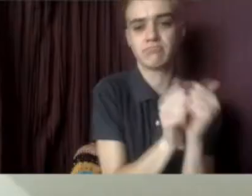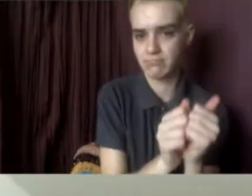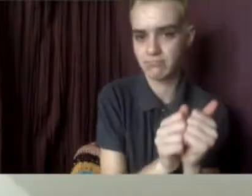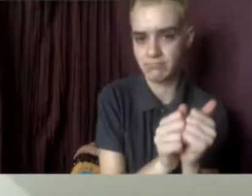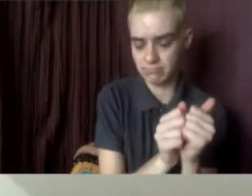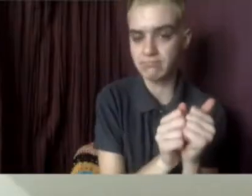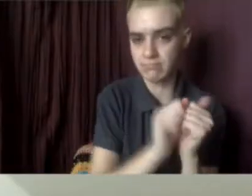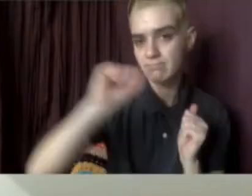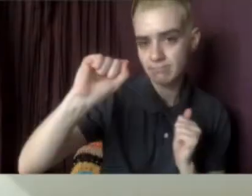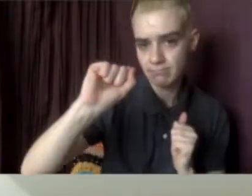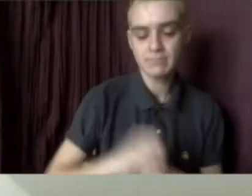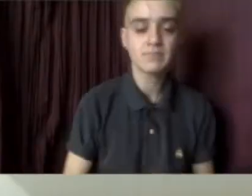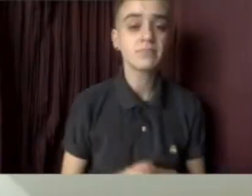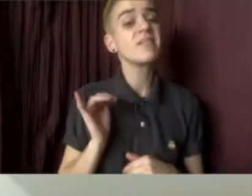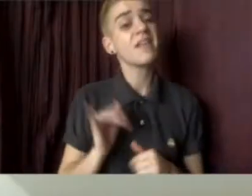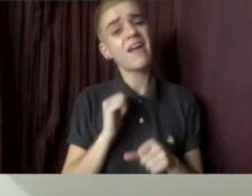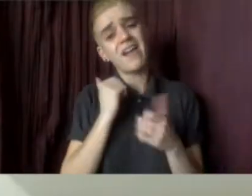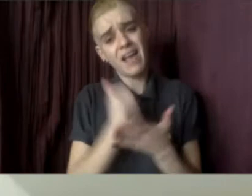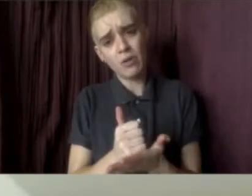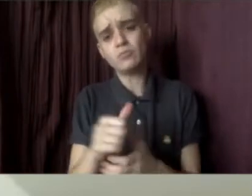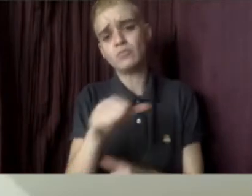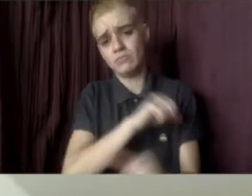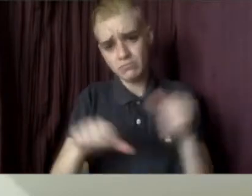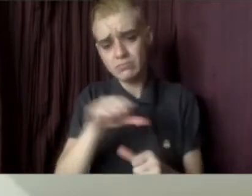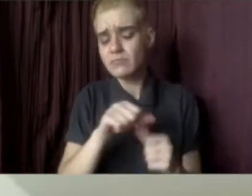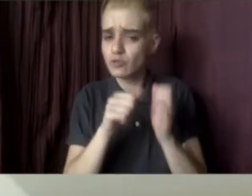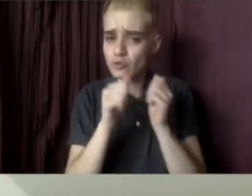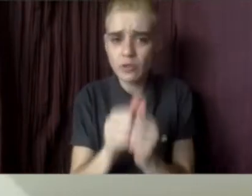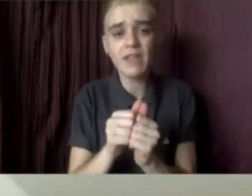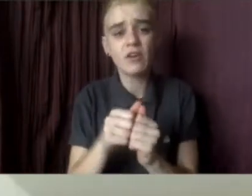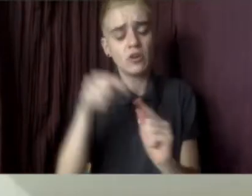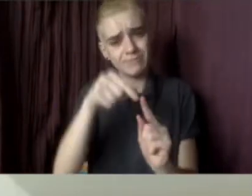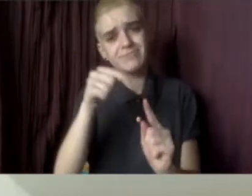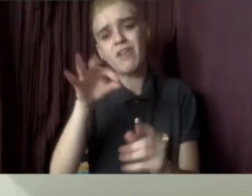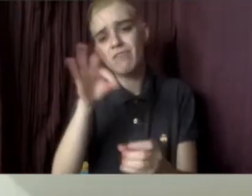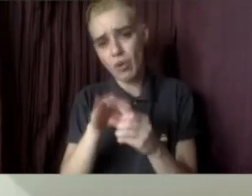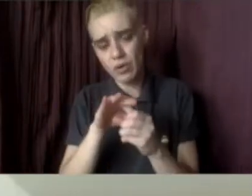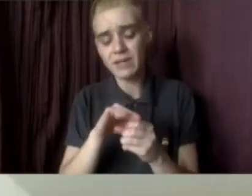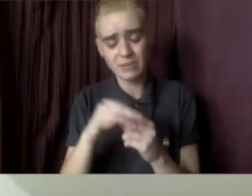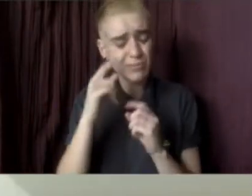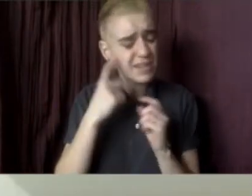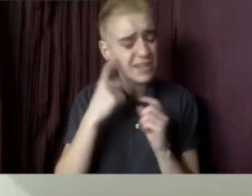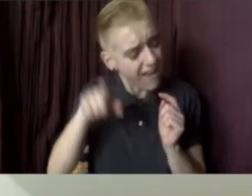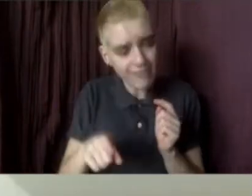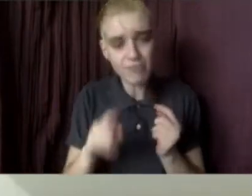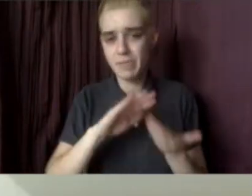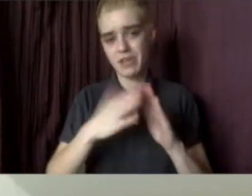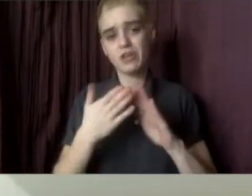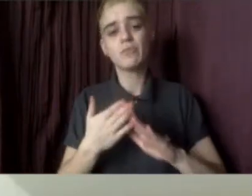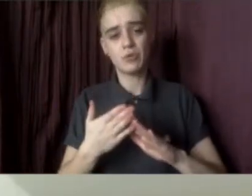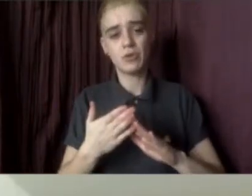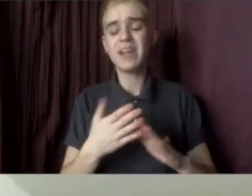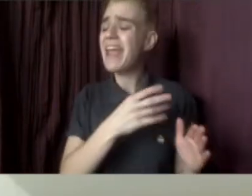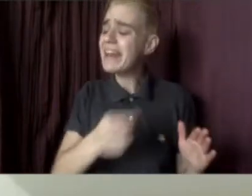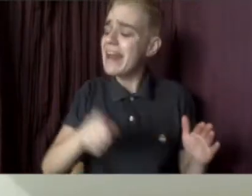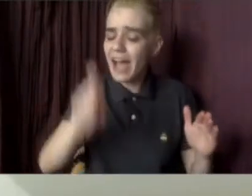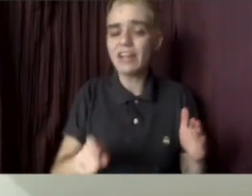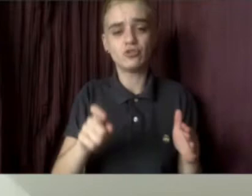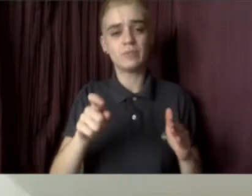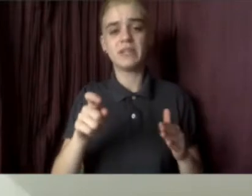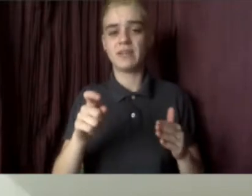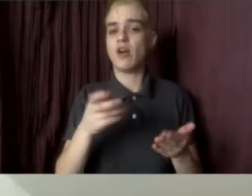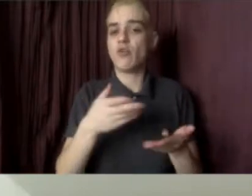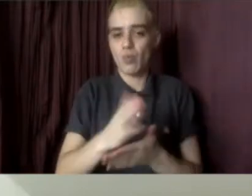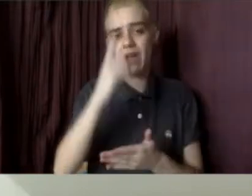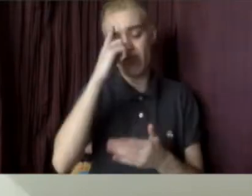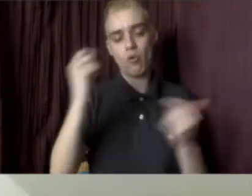Thank you, Dara, for speaking to so much of the detail of the needs, the experiences of the deaf community,